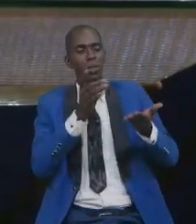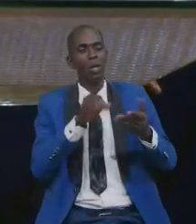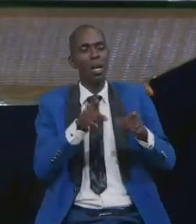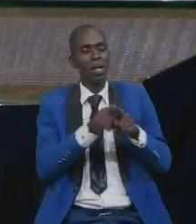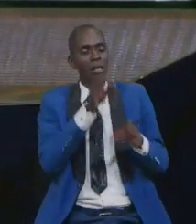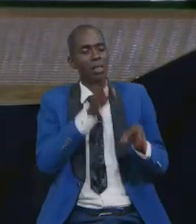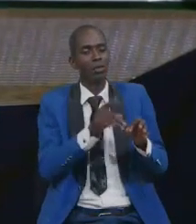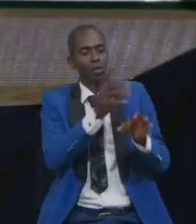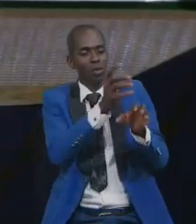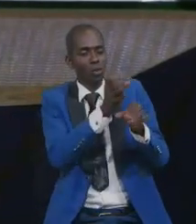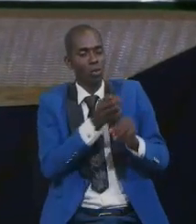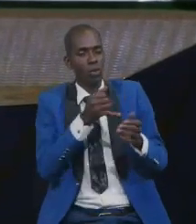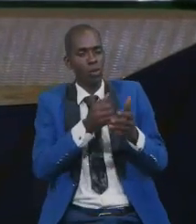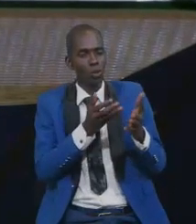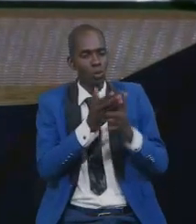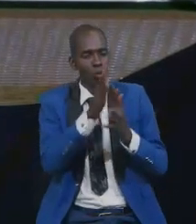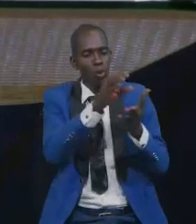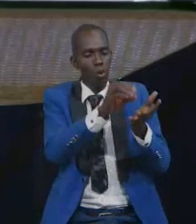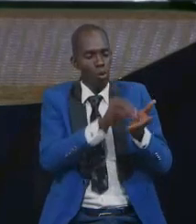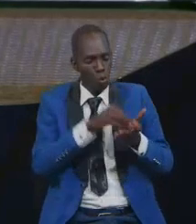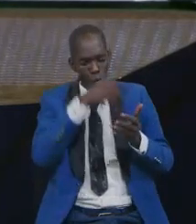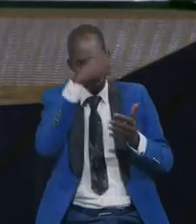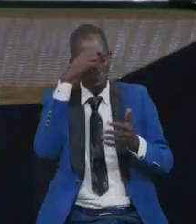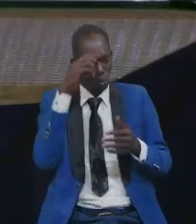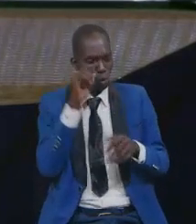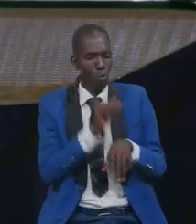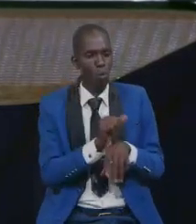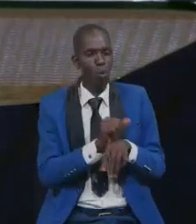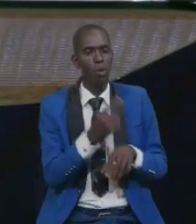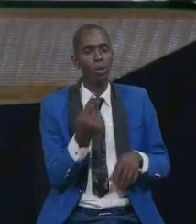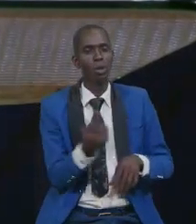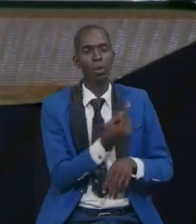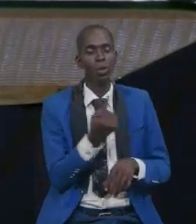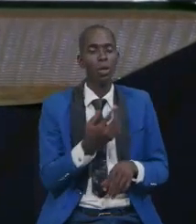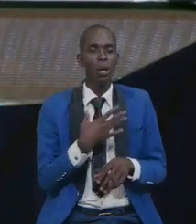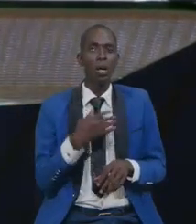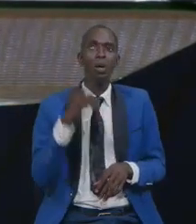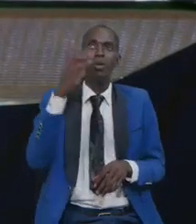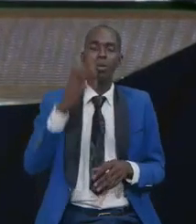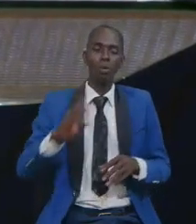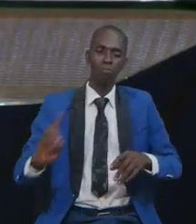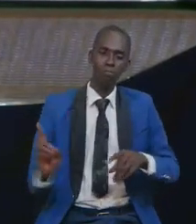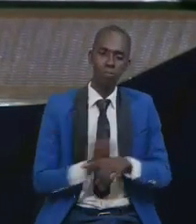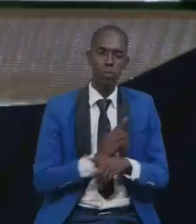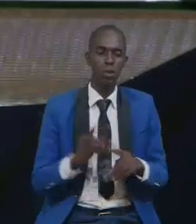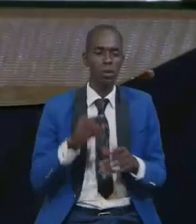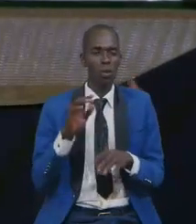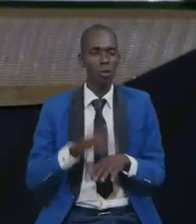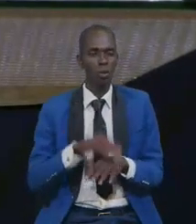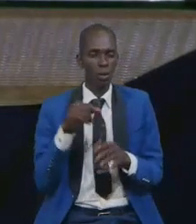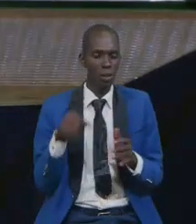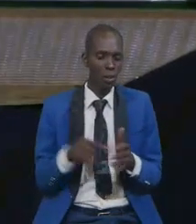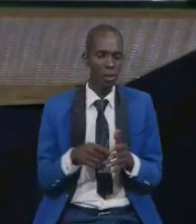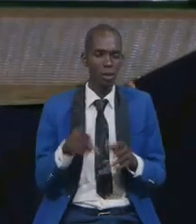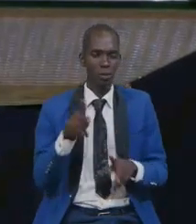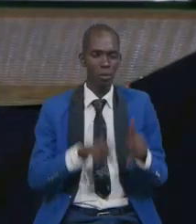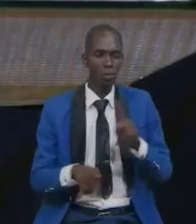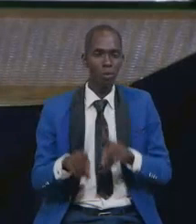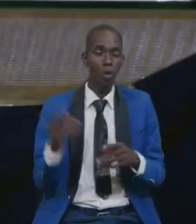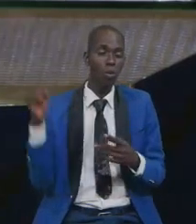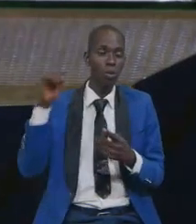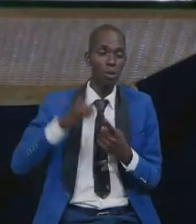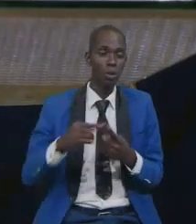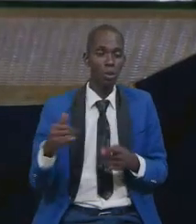to you? And the Lord wanted this punishment and this discipline on him, until he will know that the Most